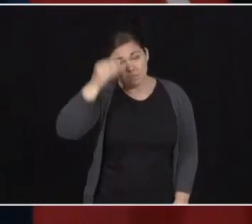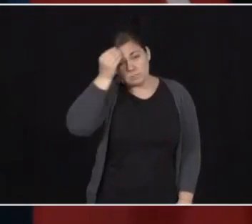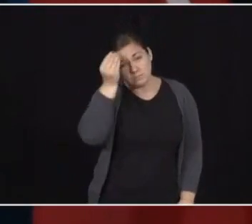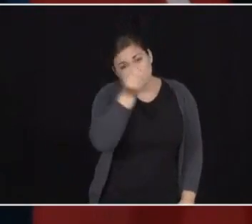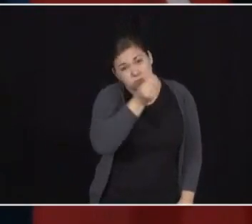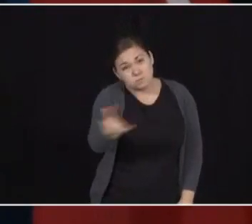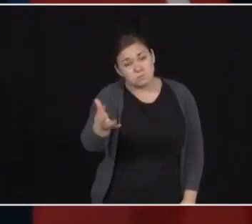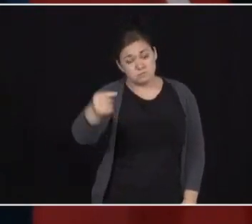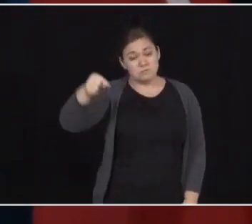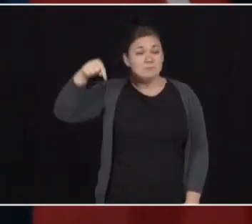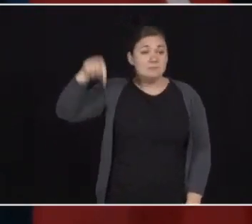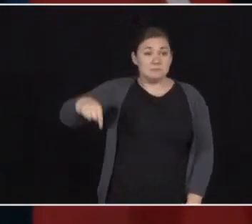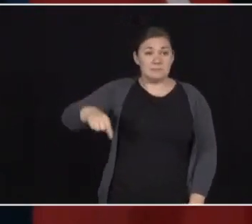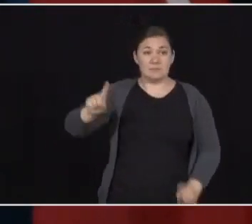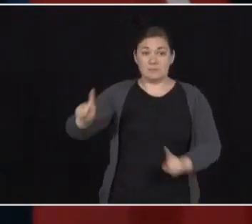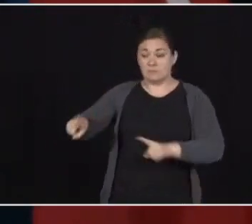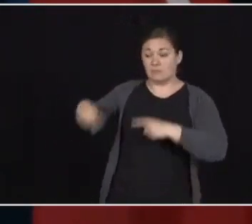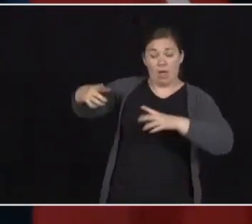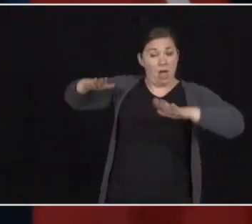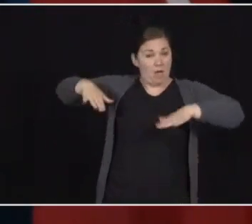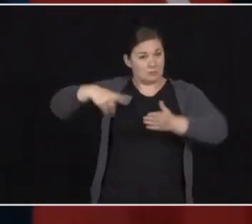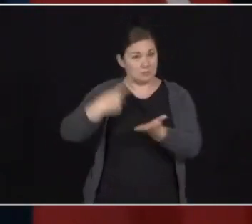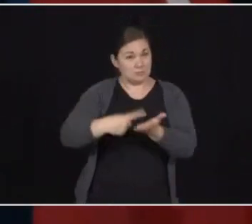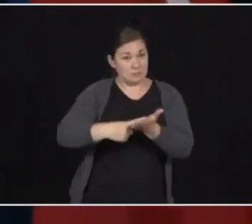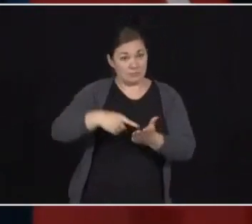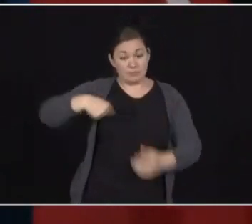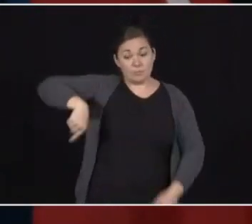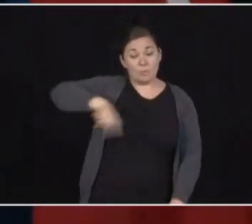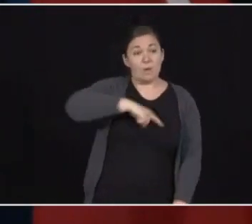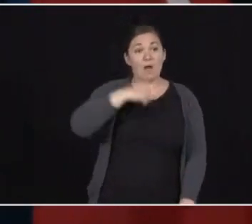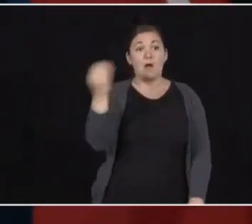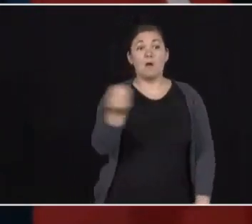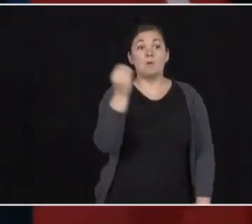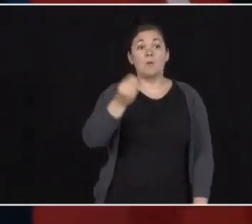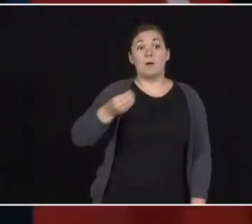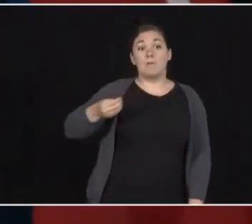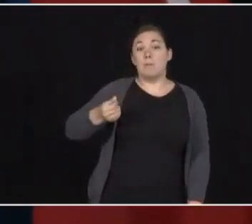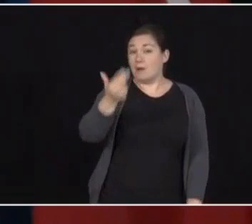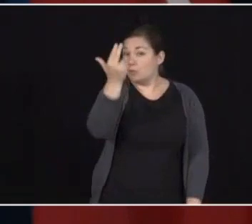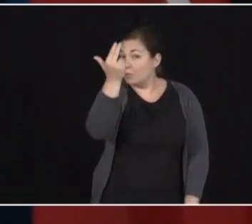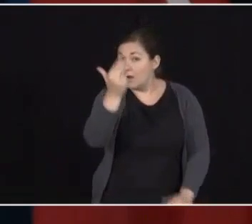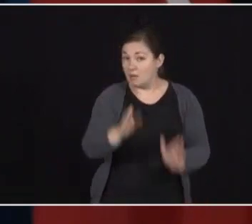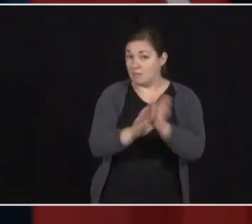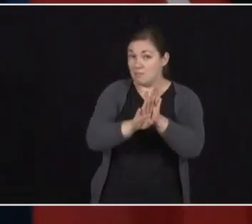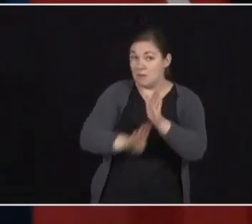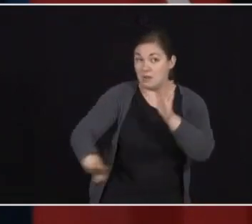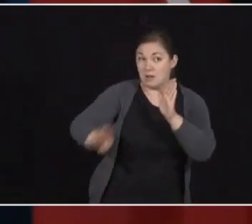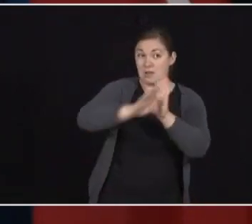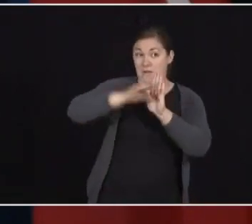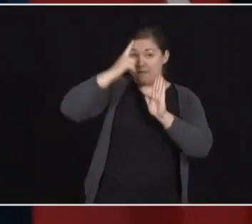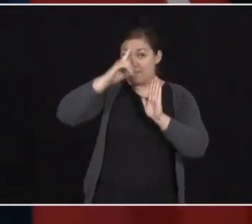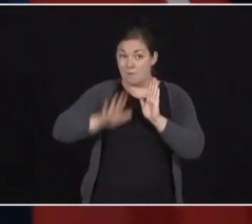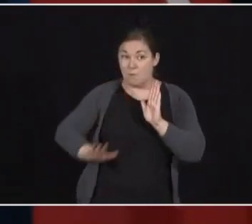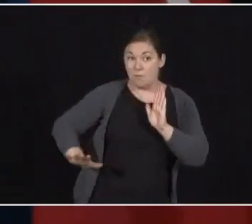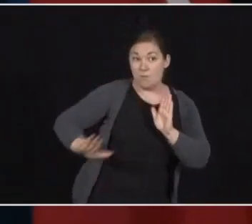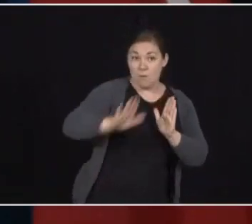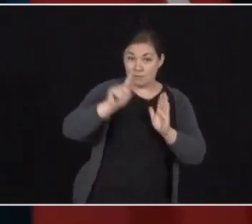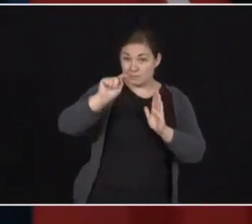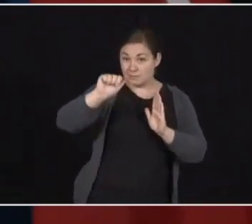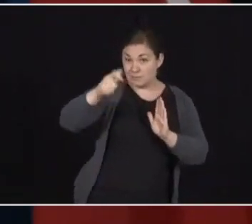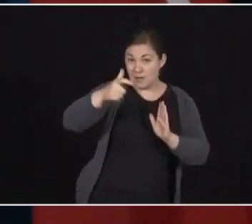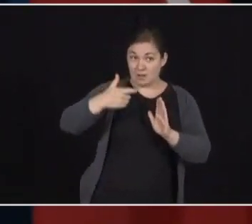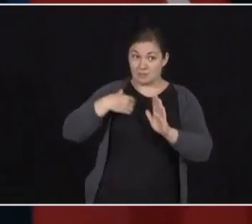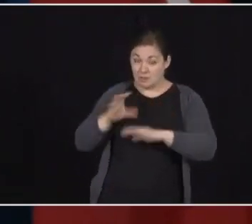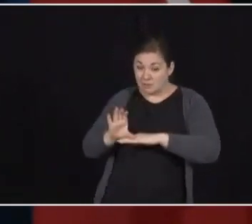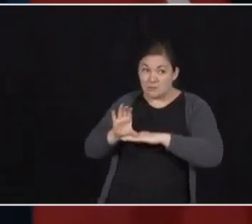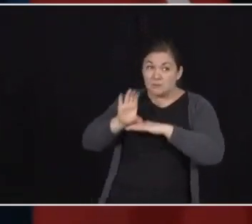up, but we pay $13 billion of your hard-earned tax dollars more to the federal government